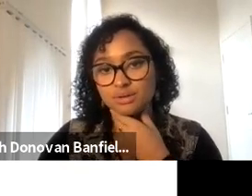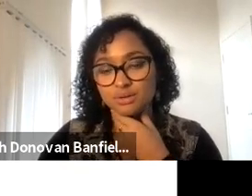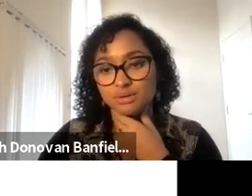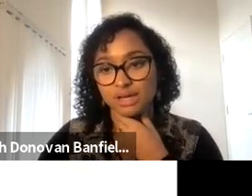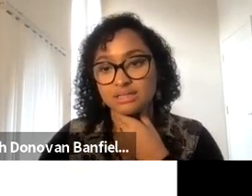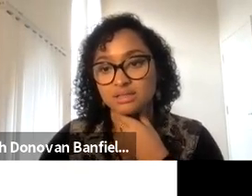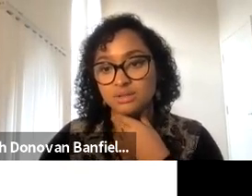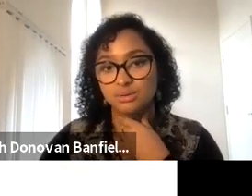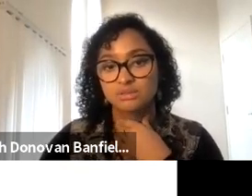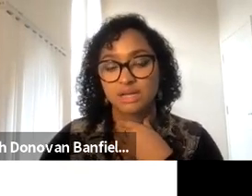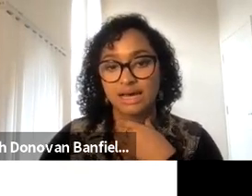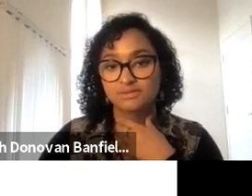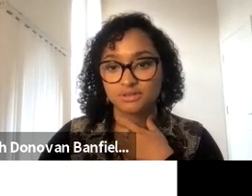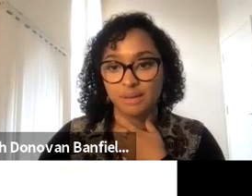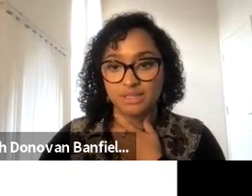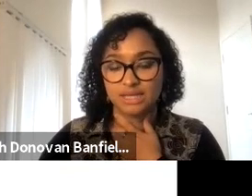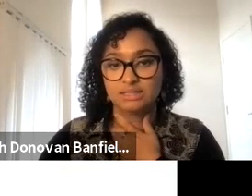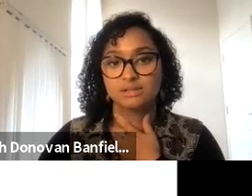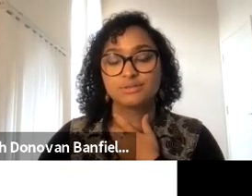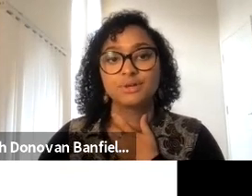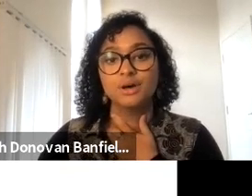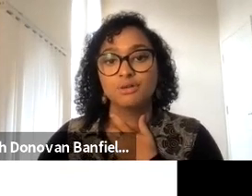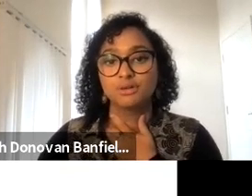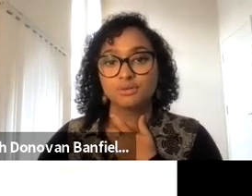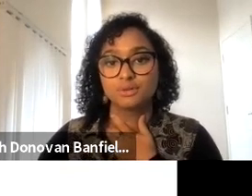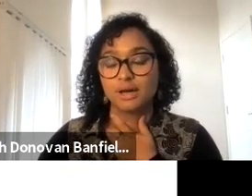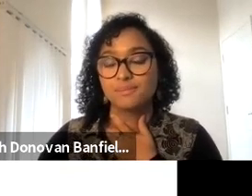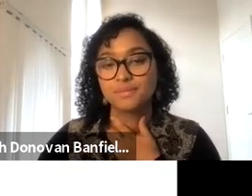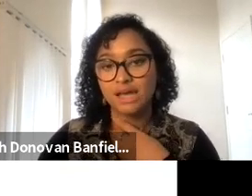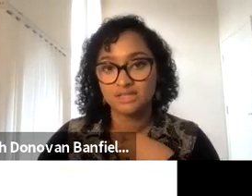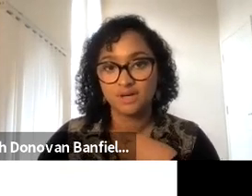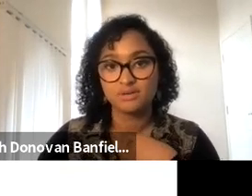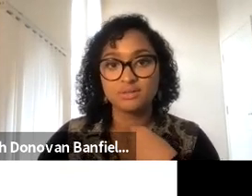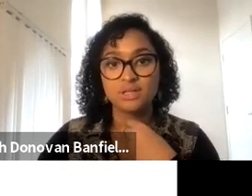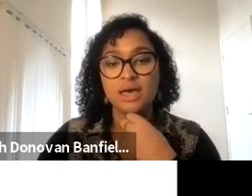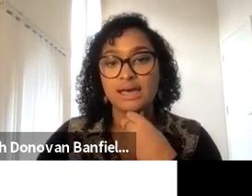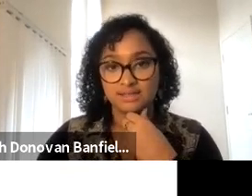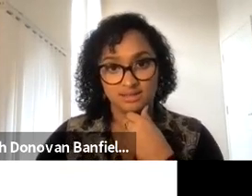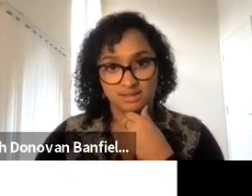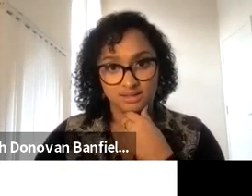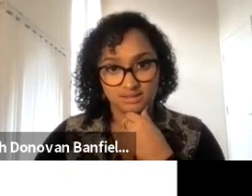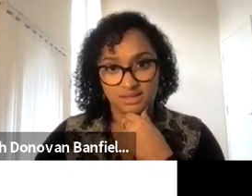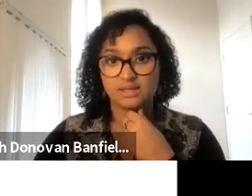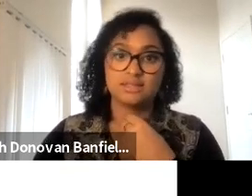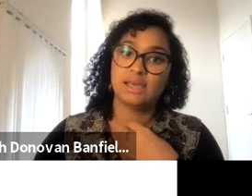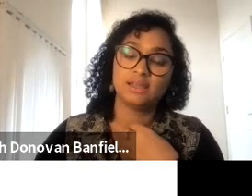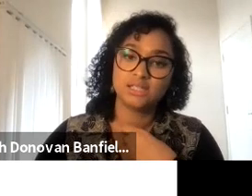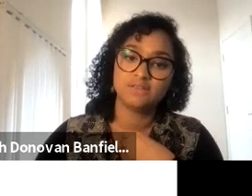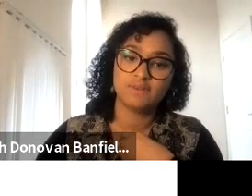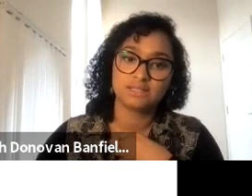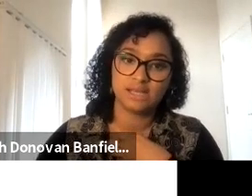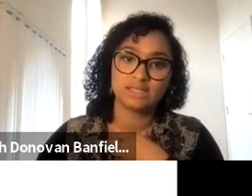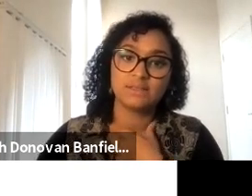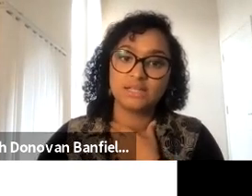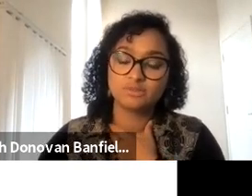who created this consortium and allowed for the rapid testing of novel antivirals, and thank, say, the